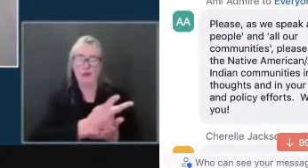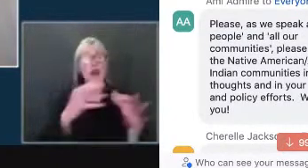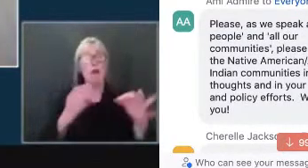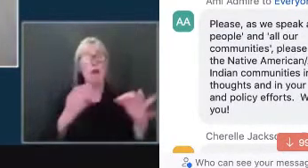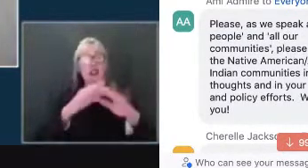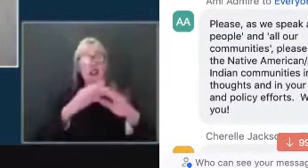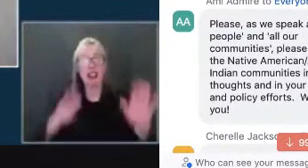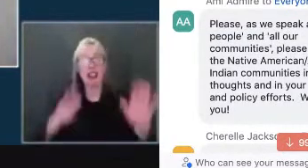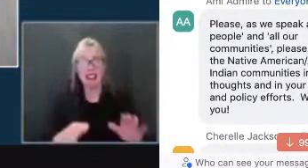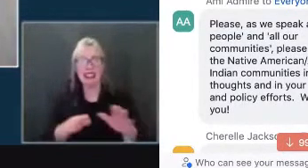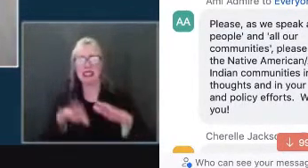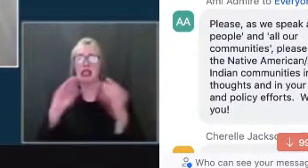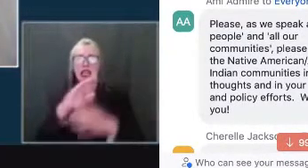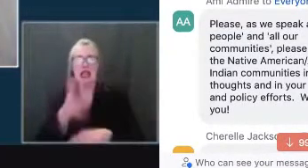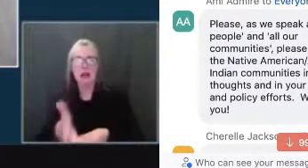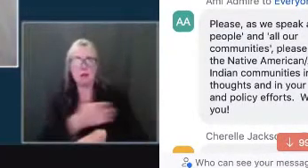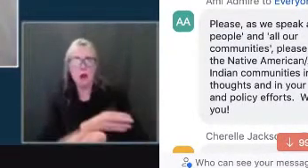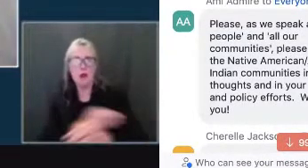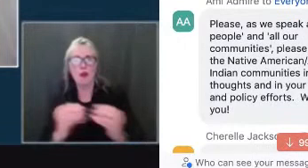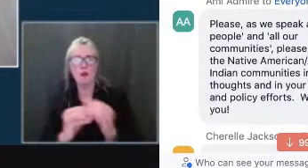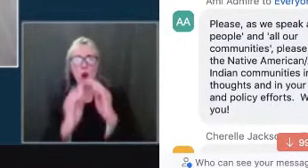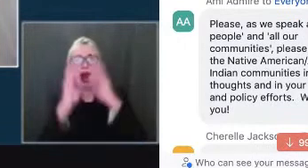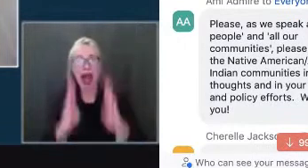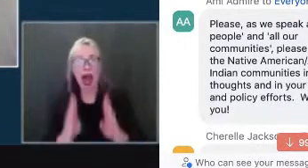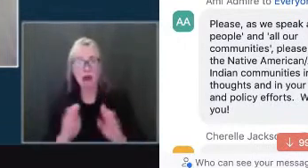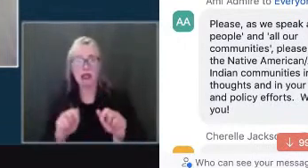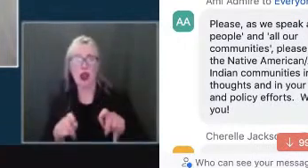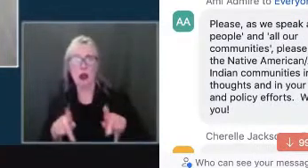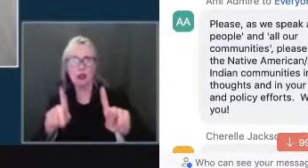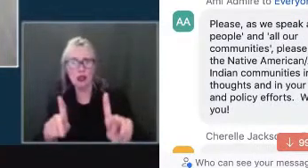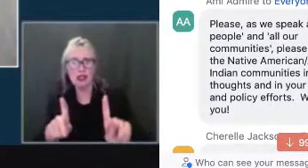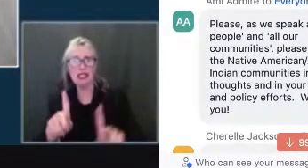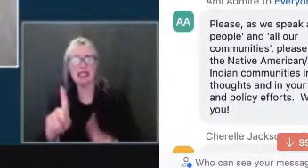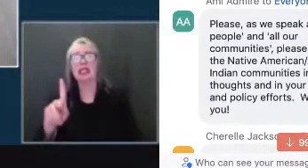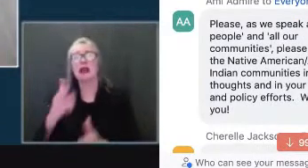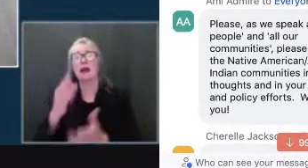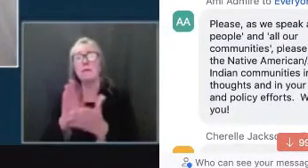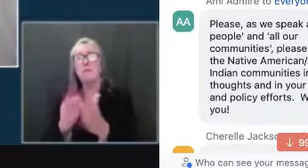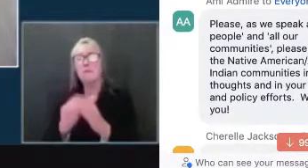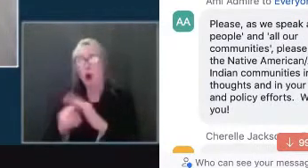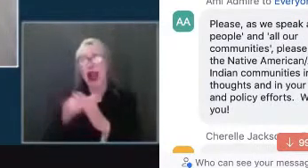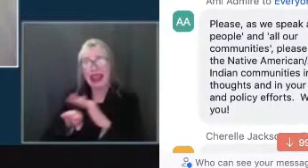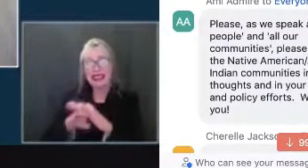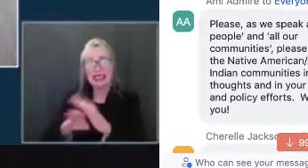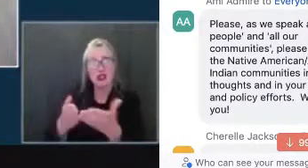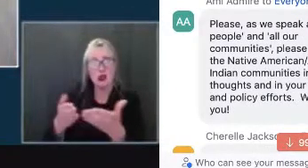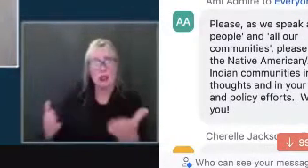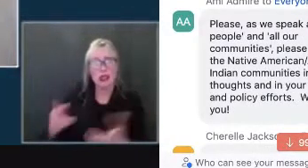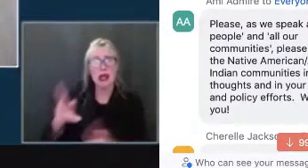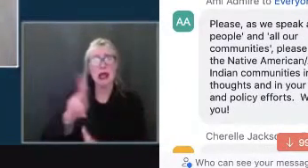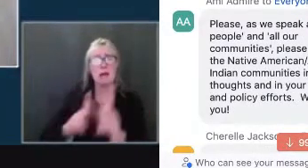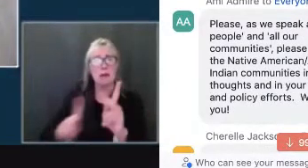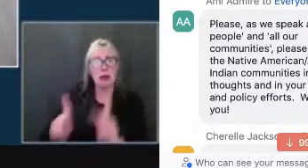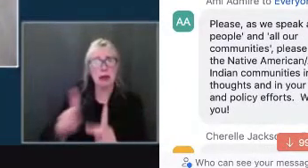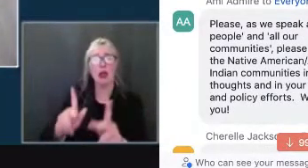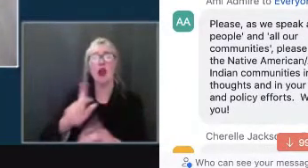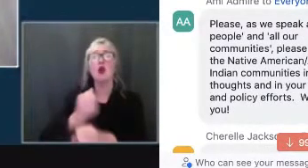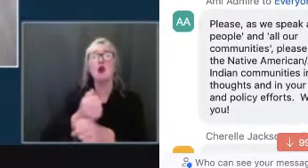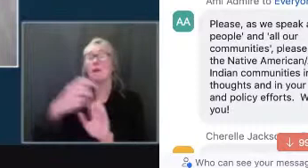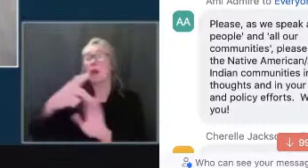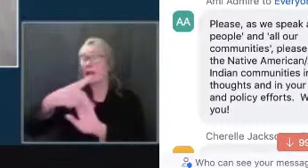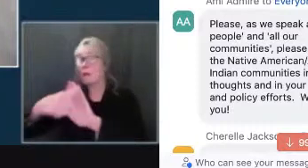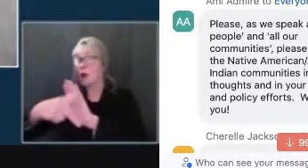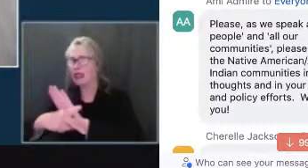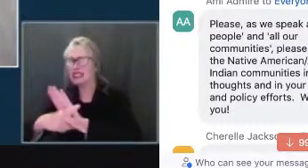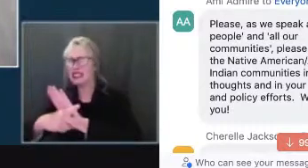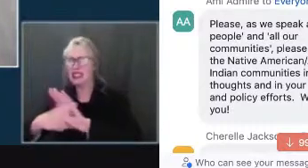block access to life-changing resources. People-made policies create poverty, which means that people-made policies can